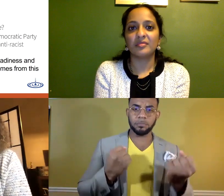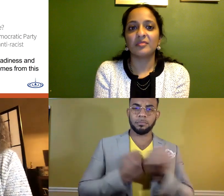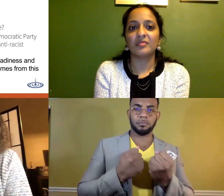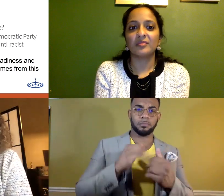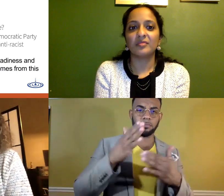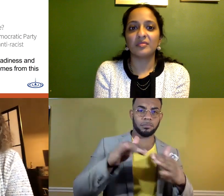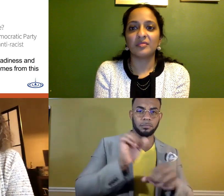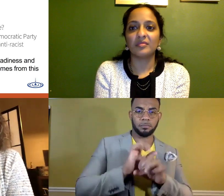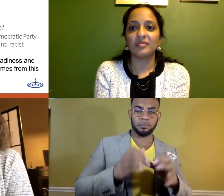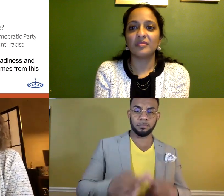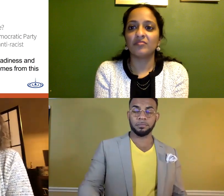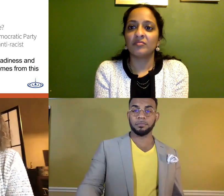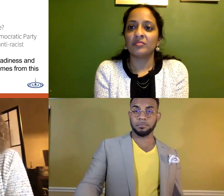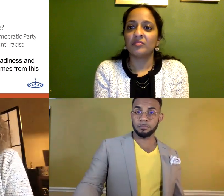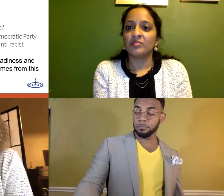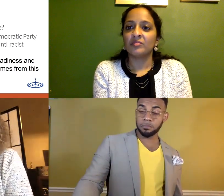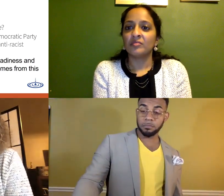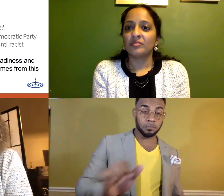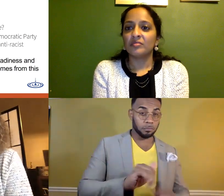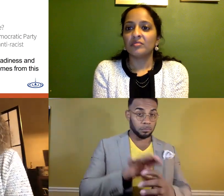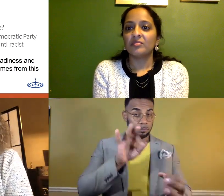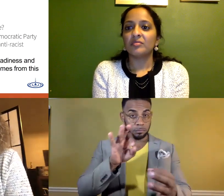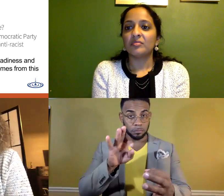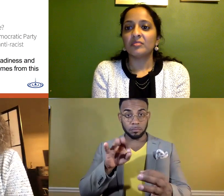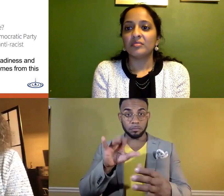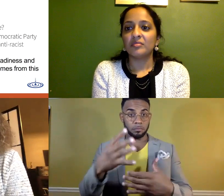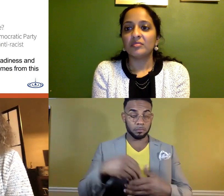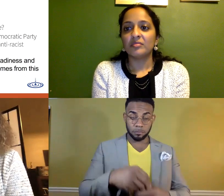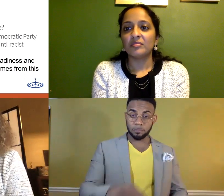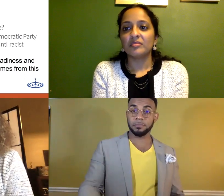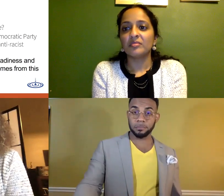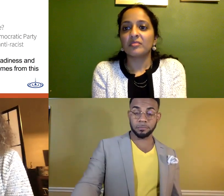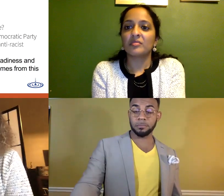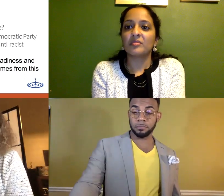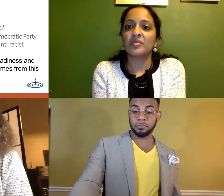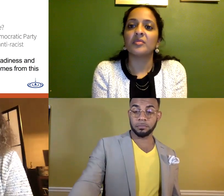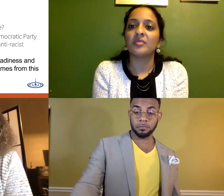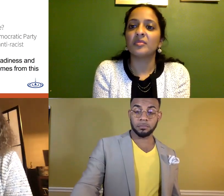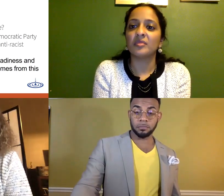this work group with your feedback incorporated?